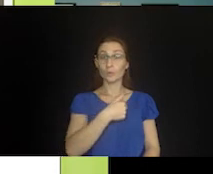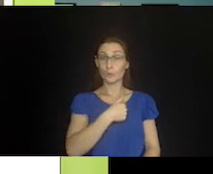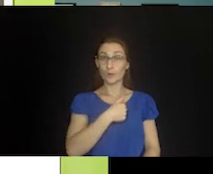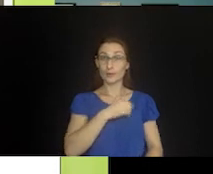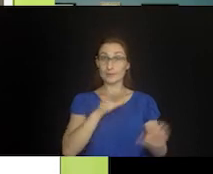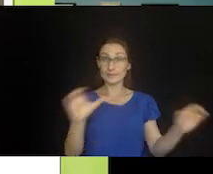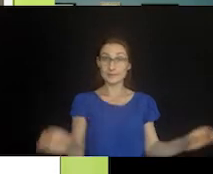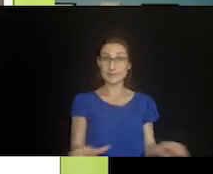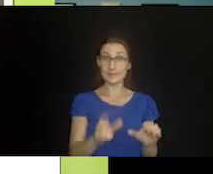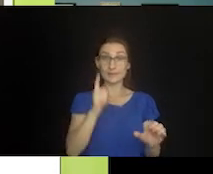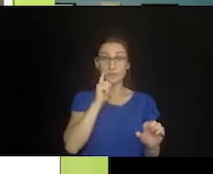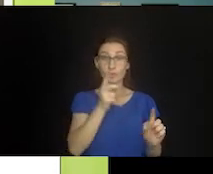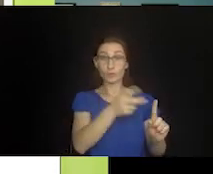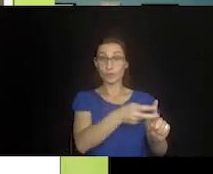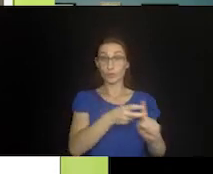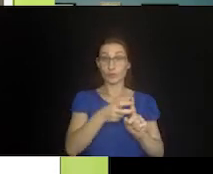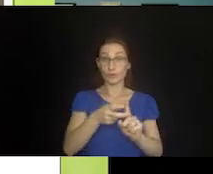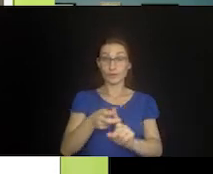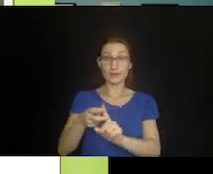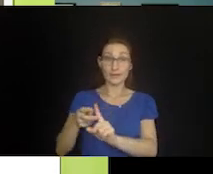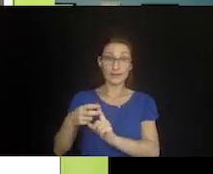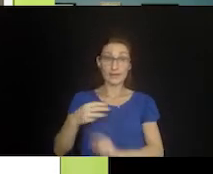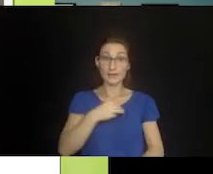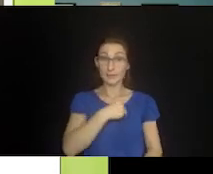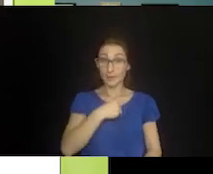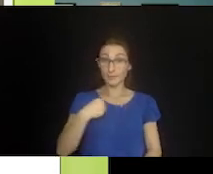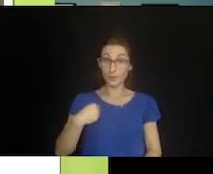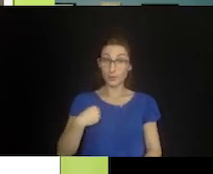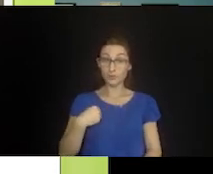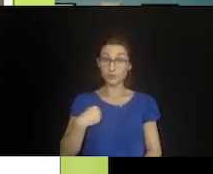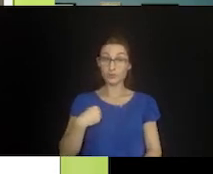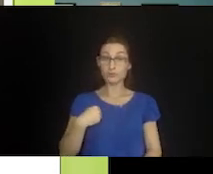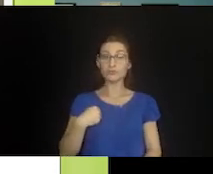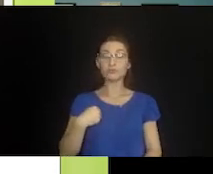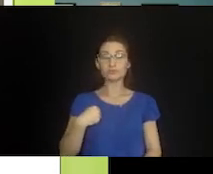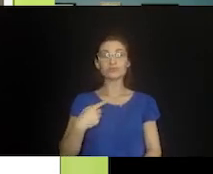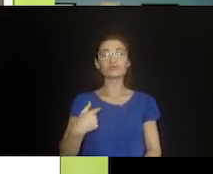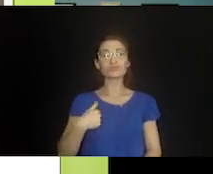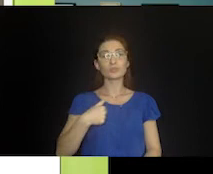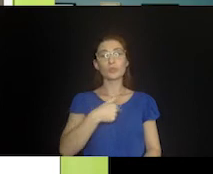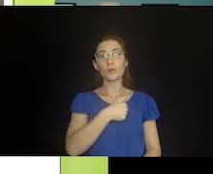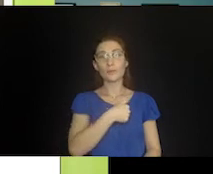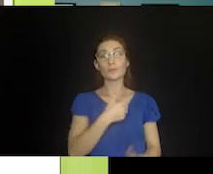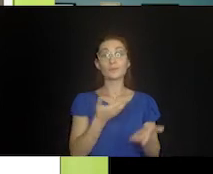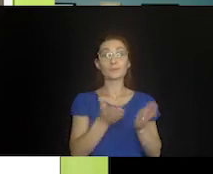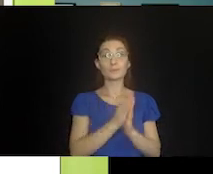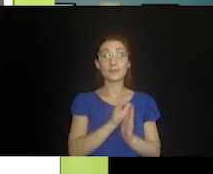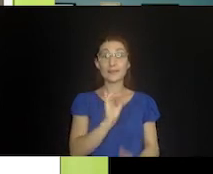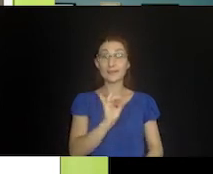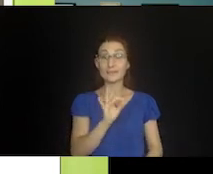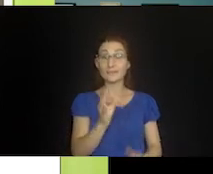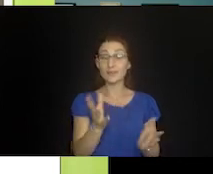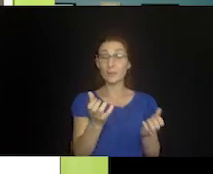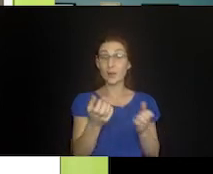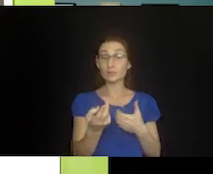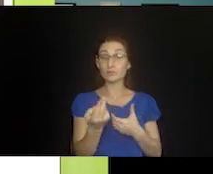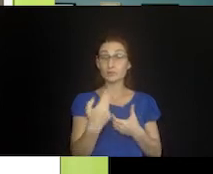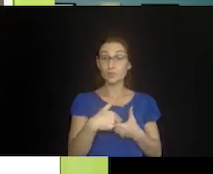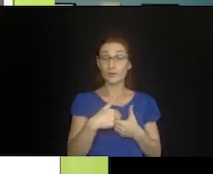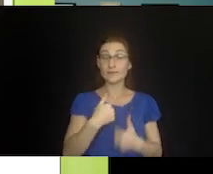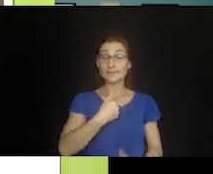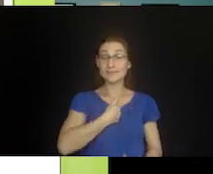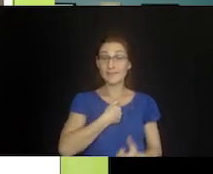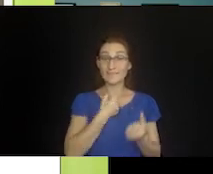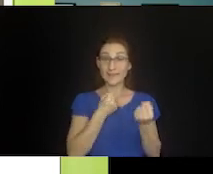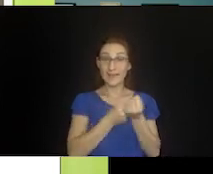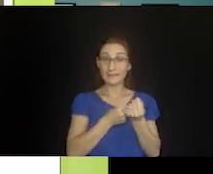so what we did is to recruit the members is that we asked them if